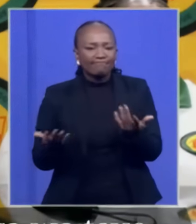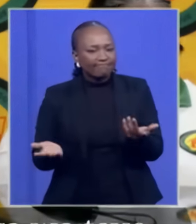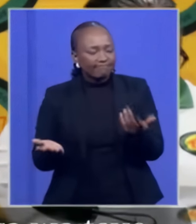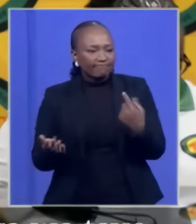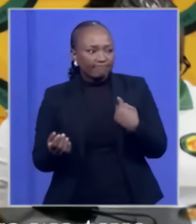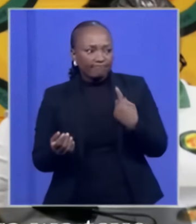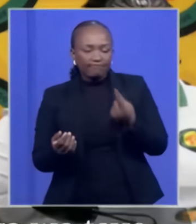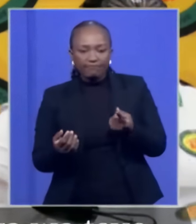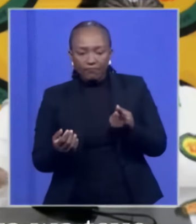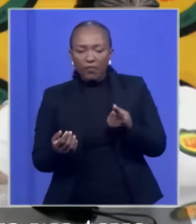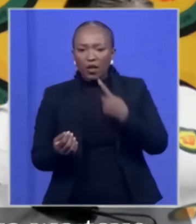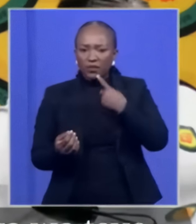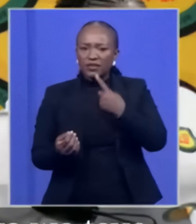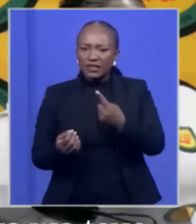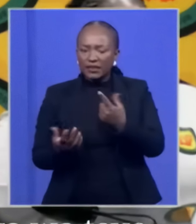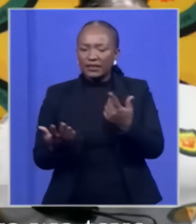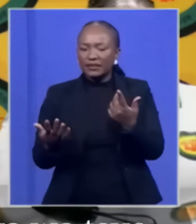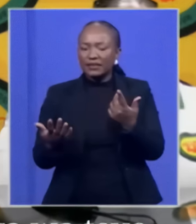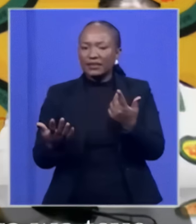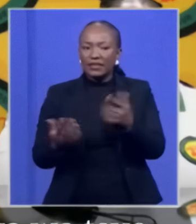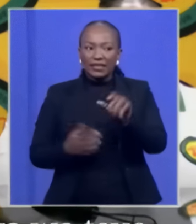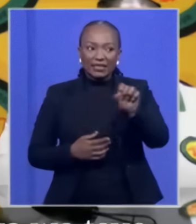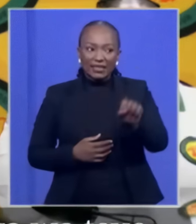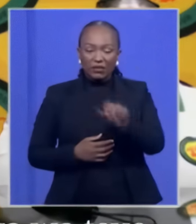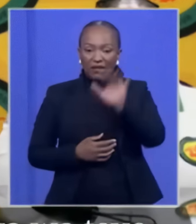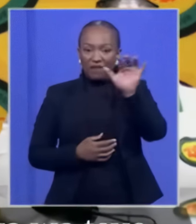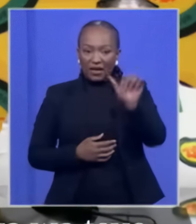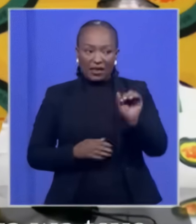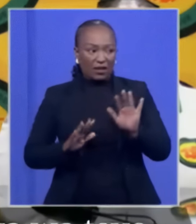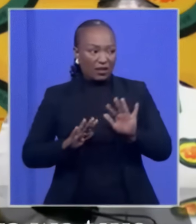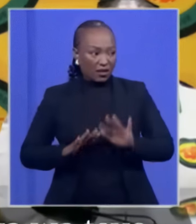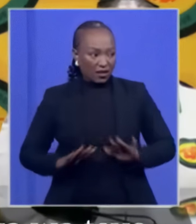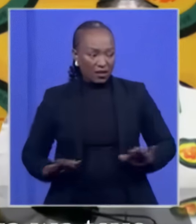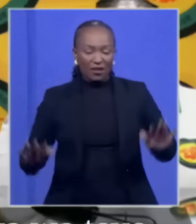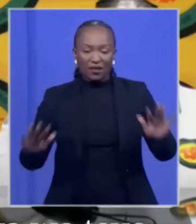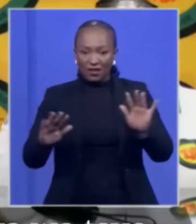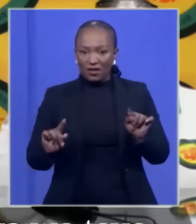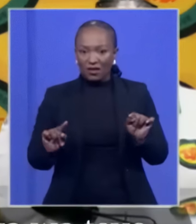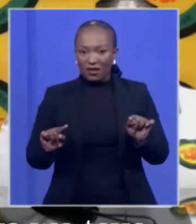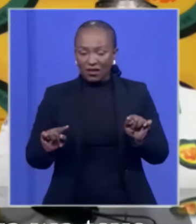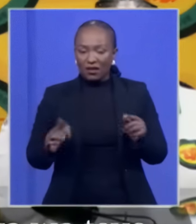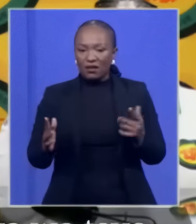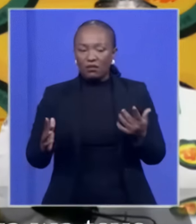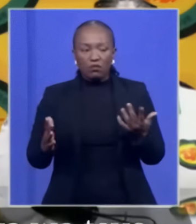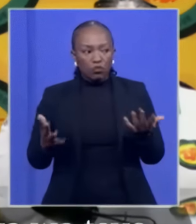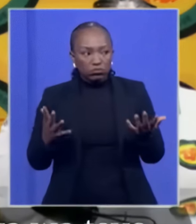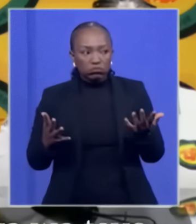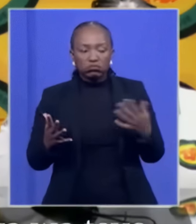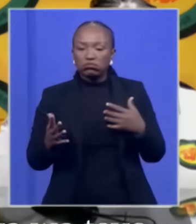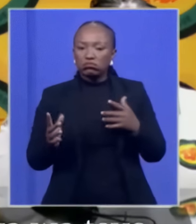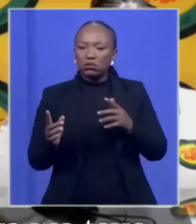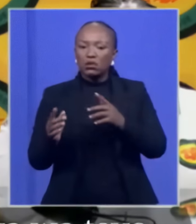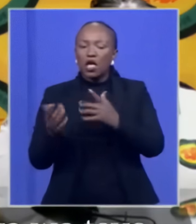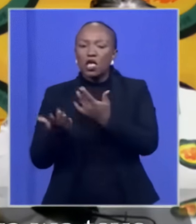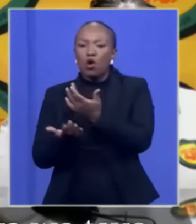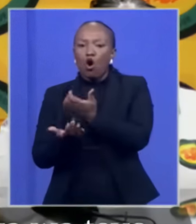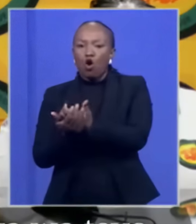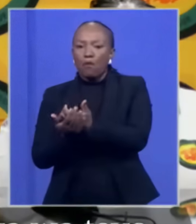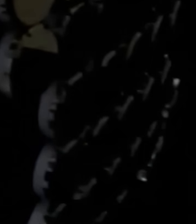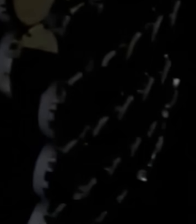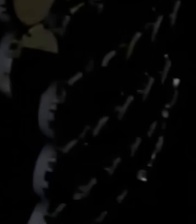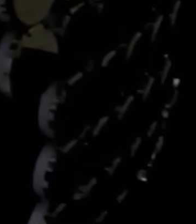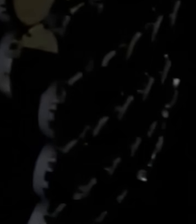the battle now for the South African soil is about transforming this economy to work for our